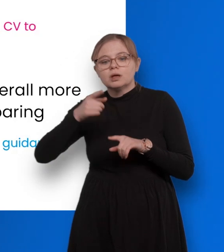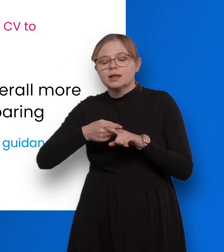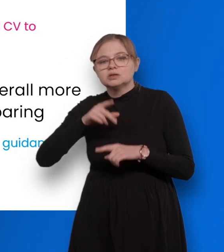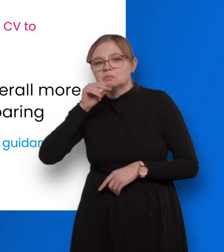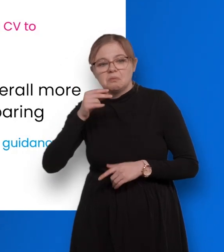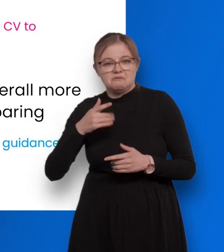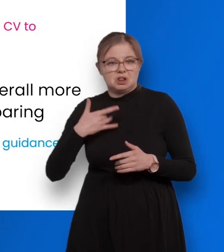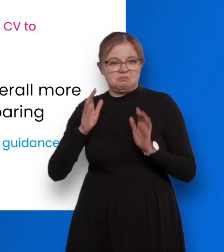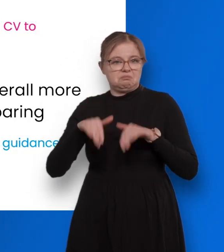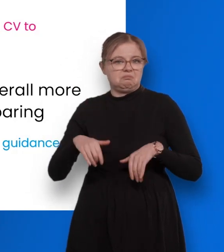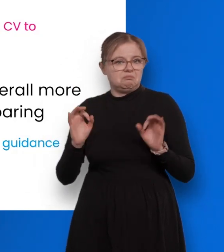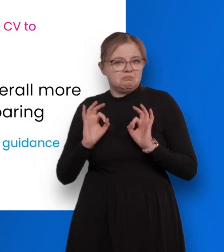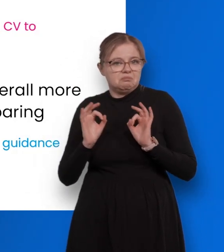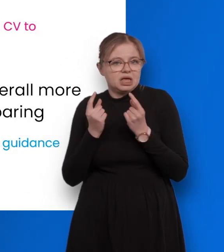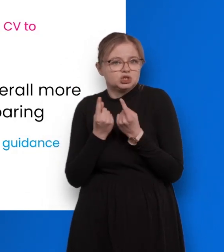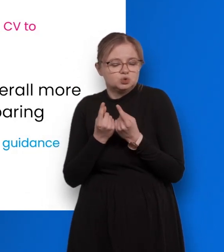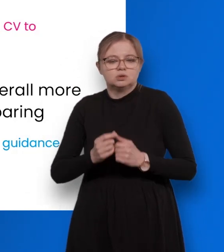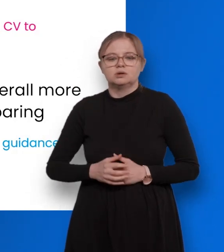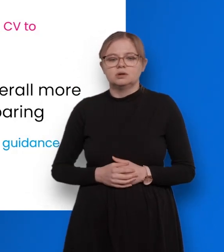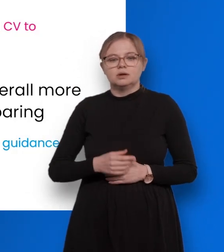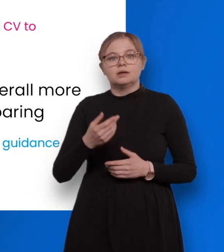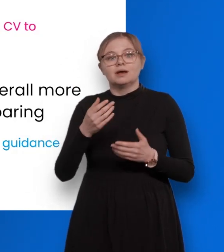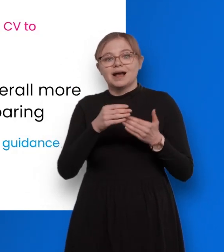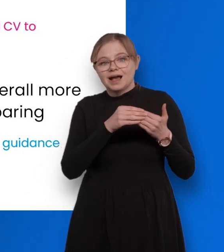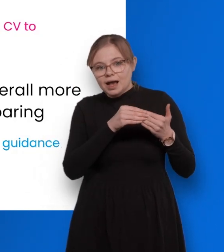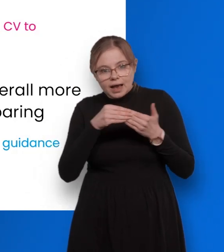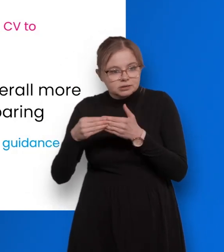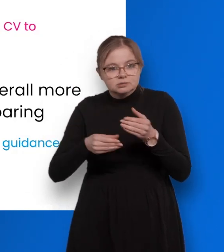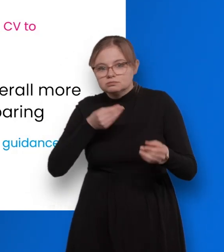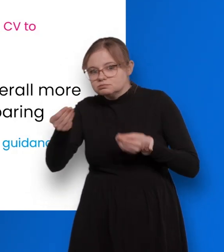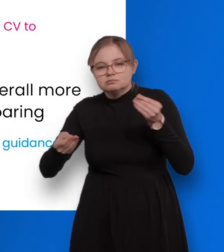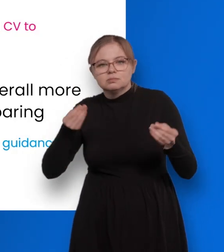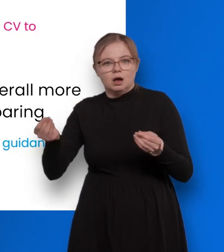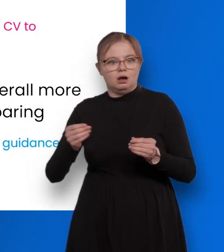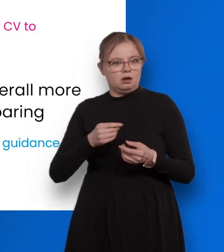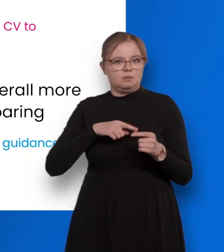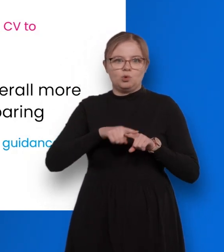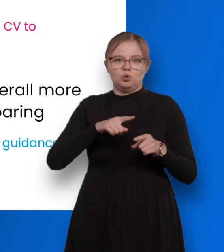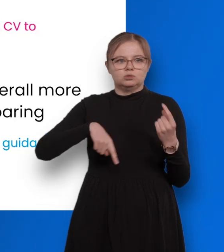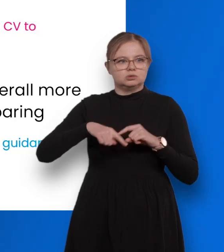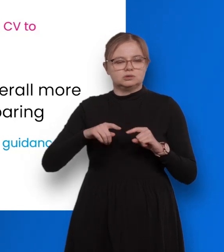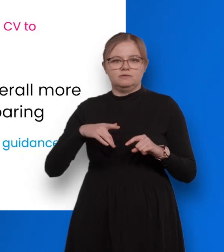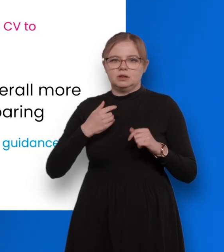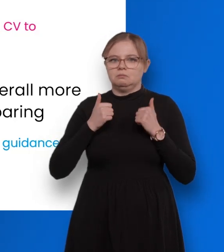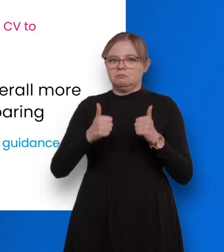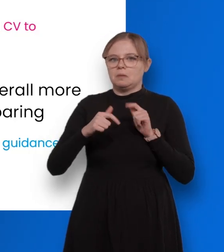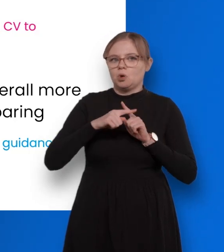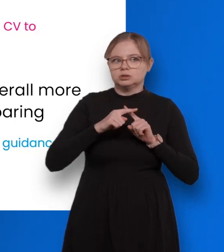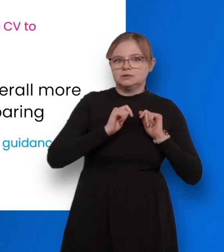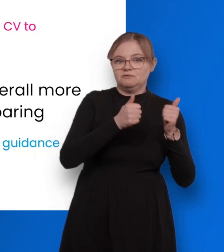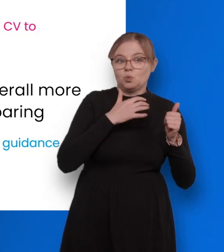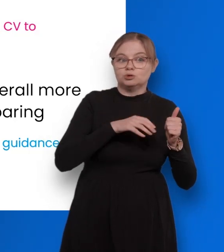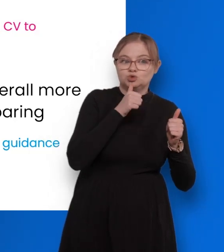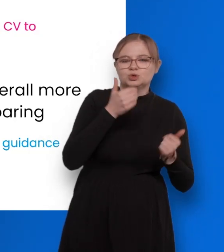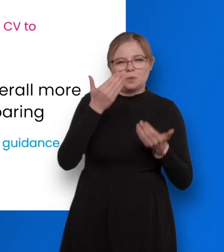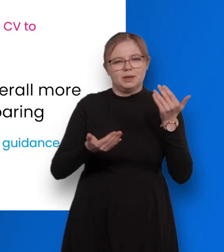issues, for example, with the guidance we provided on assessment, and actually they were broadly more supportive of its use compared to English native